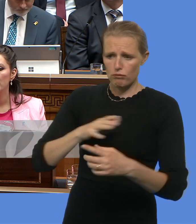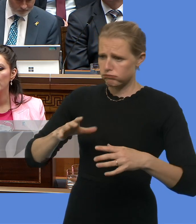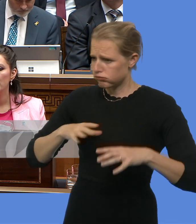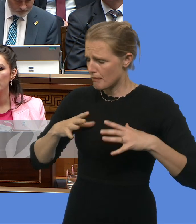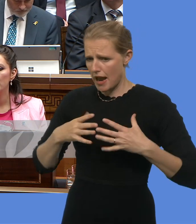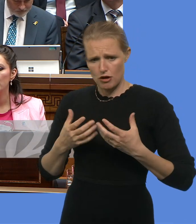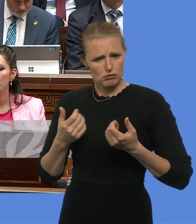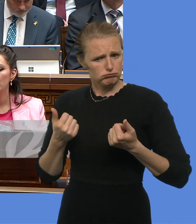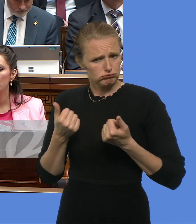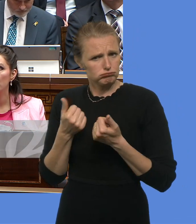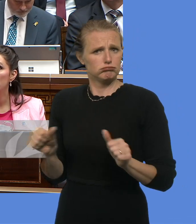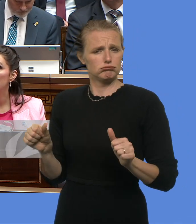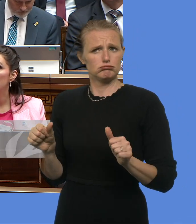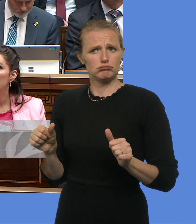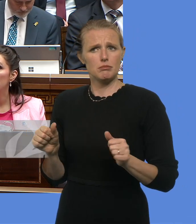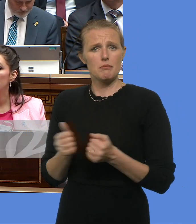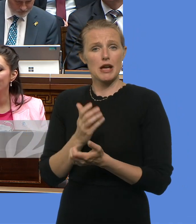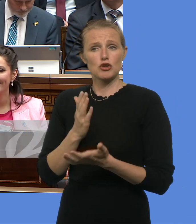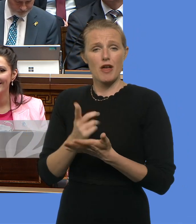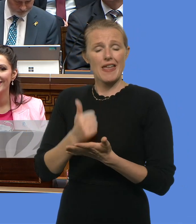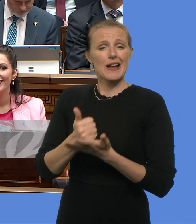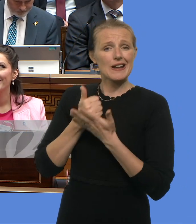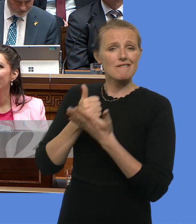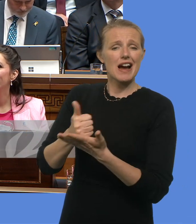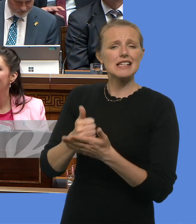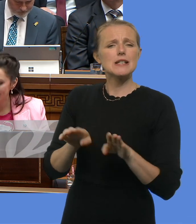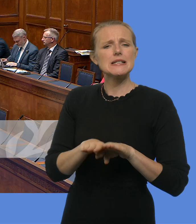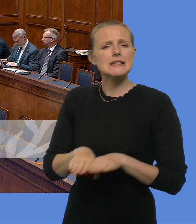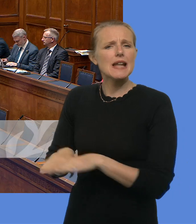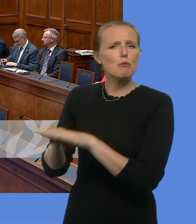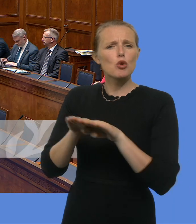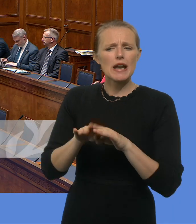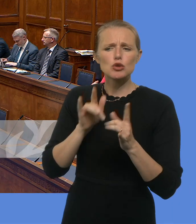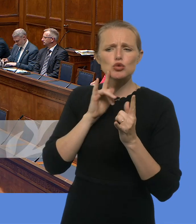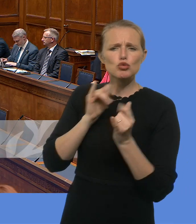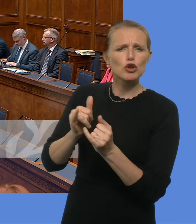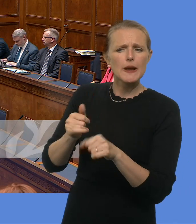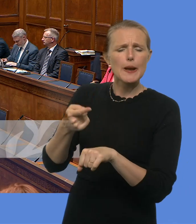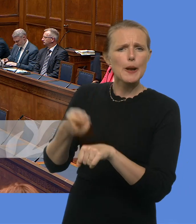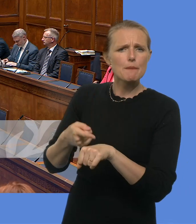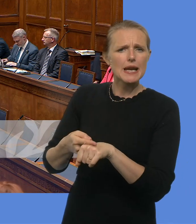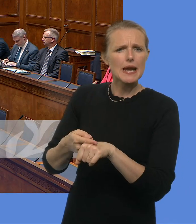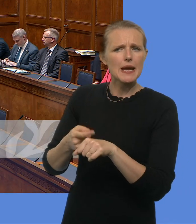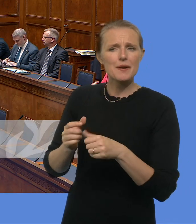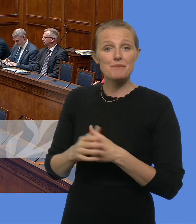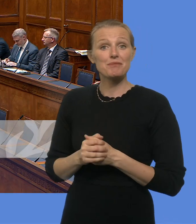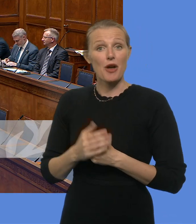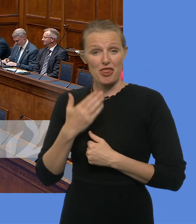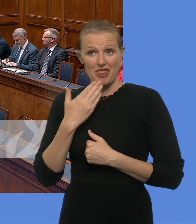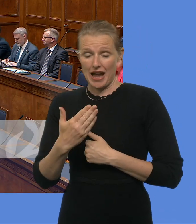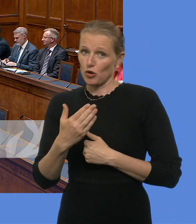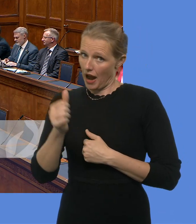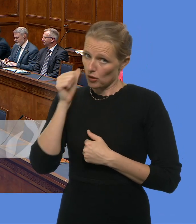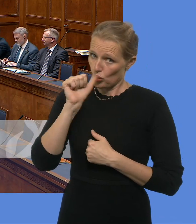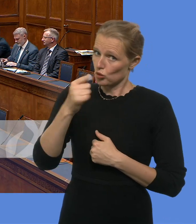provide the necessary advice to the Democratic Scrutiny Committee to undertake its role? Sir. I thank the member for his question. There's no particular interest in